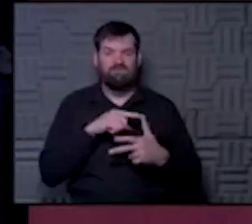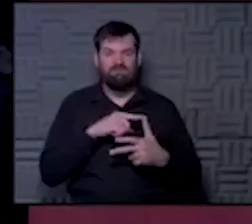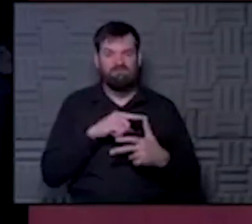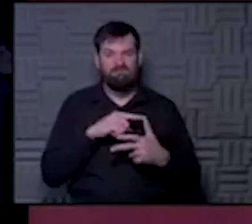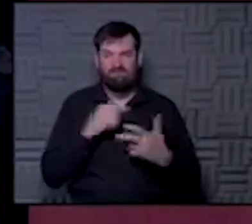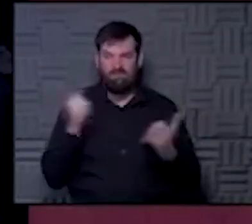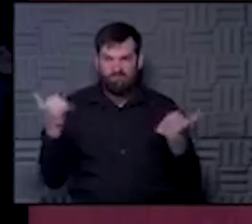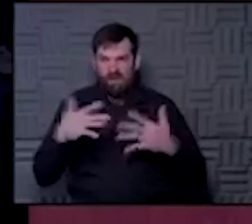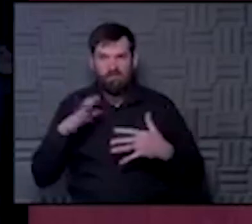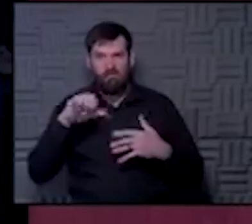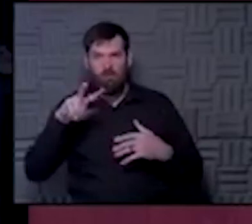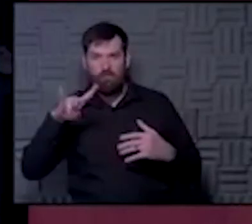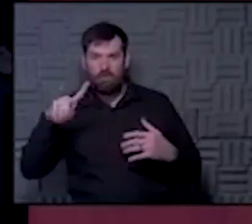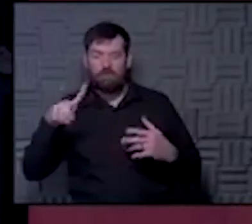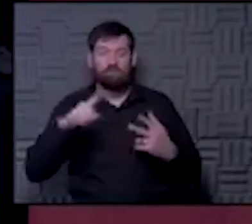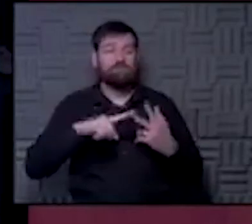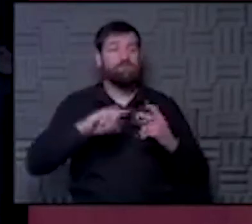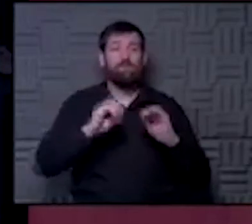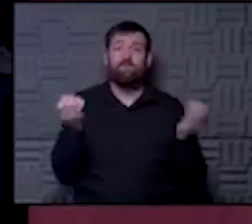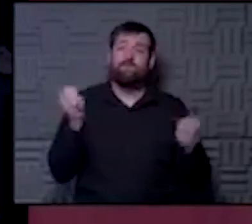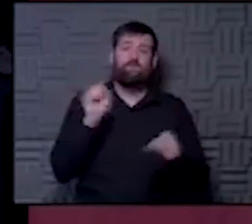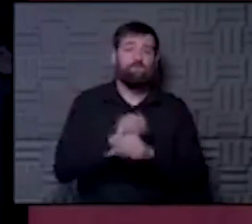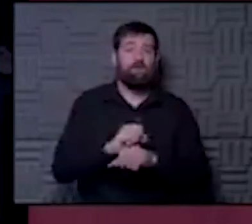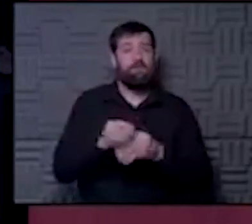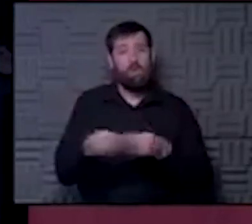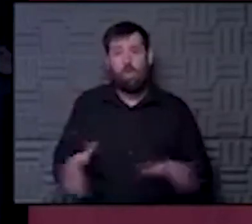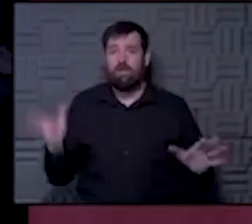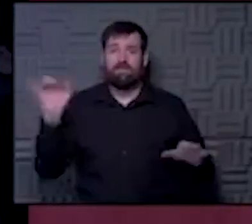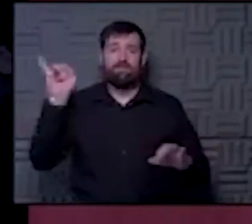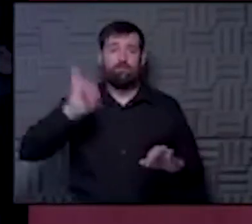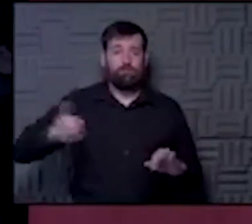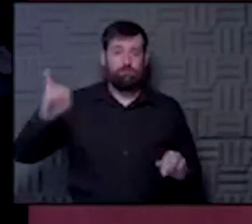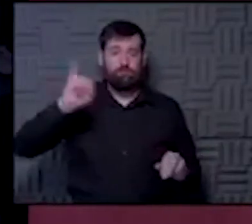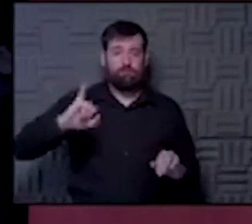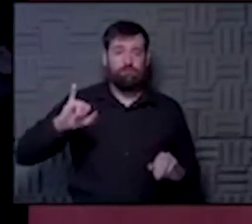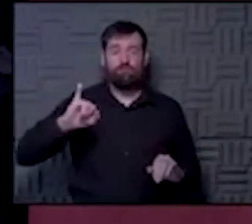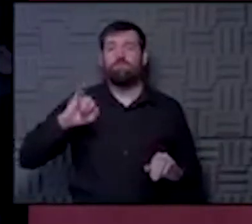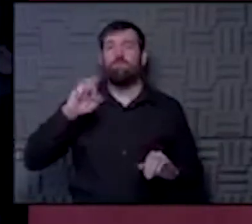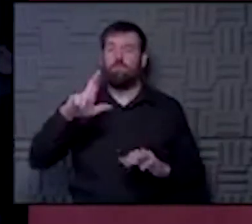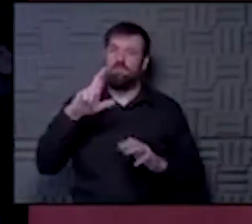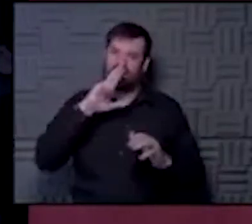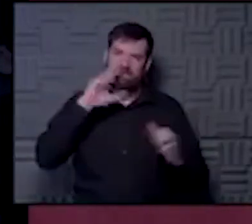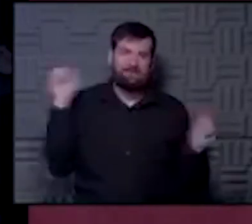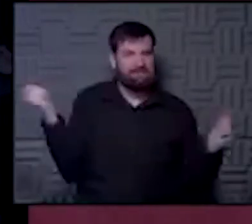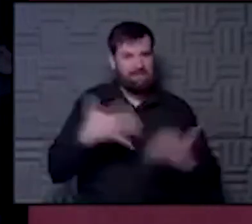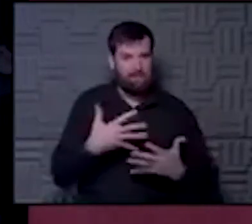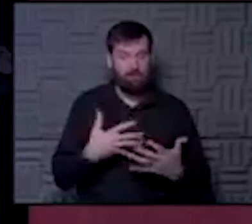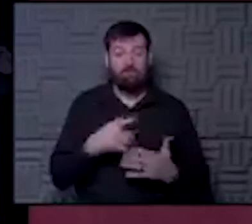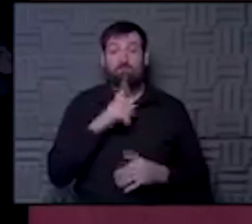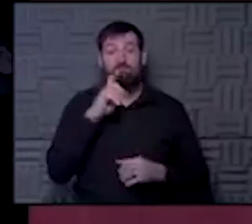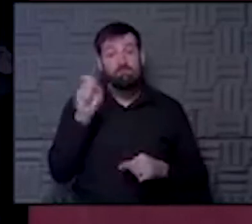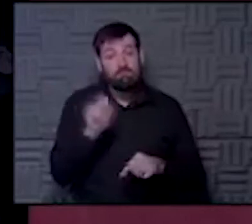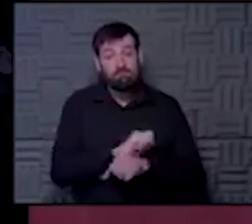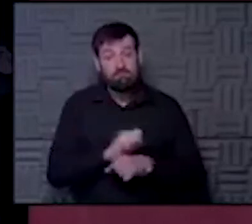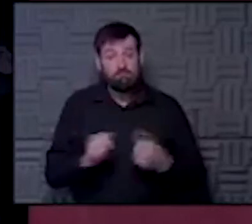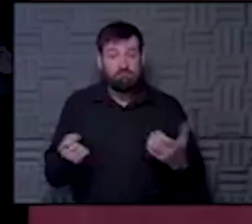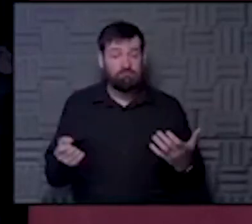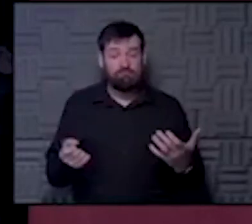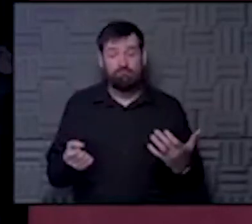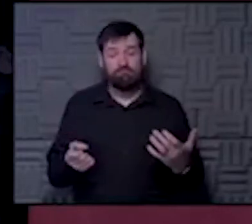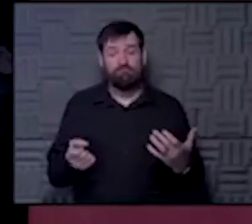afraid of COVID. They don't have their job. They've lost their health insurance, or they're just scared in general. So the reality is